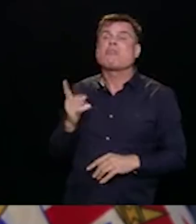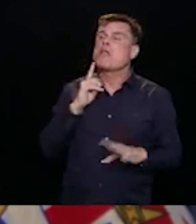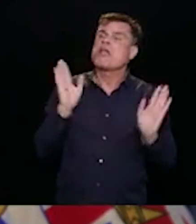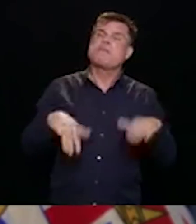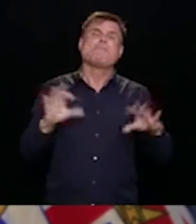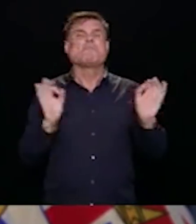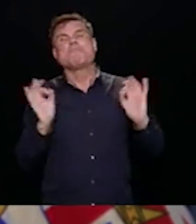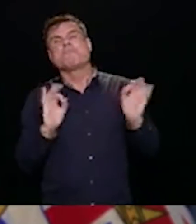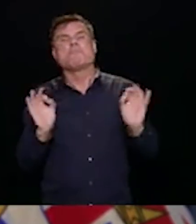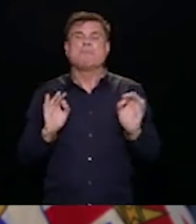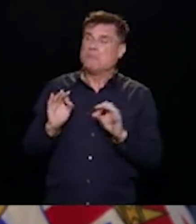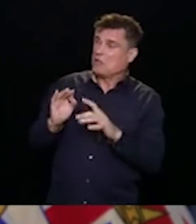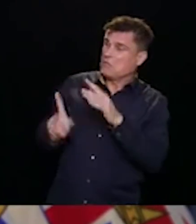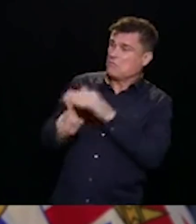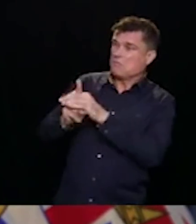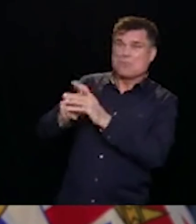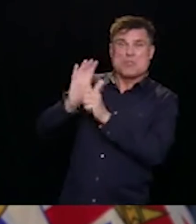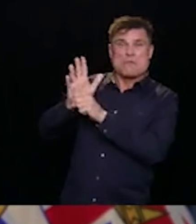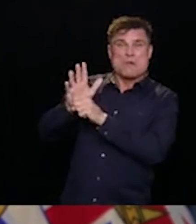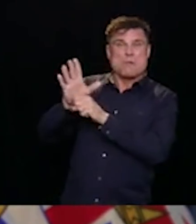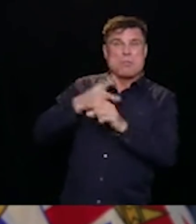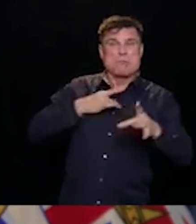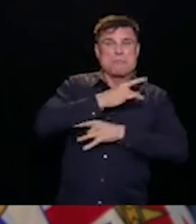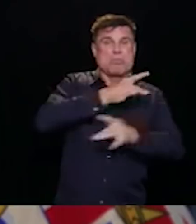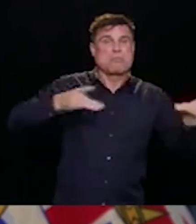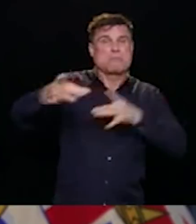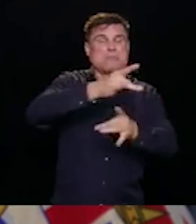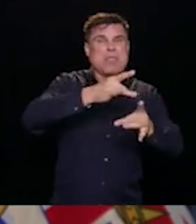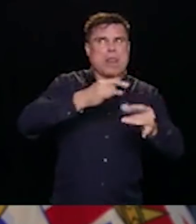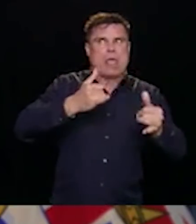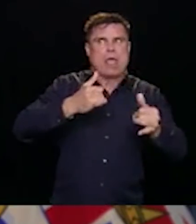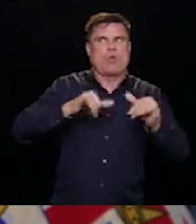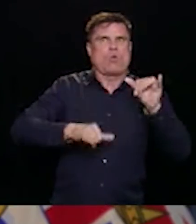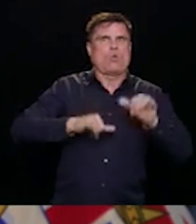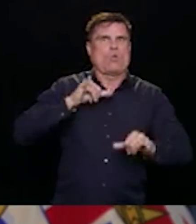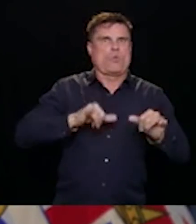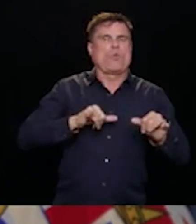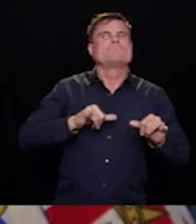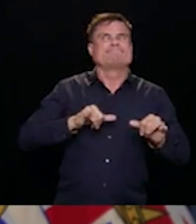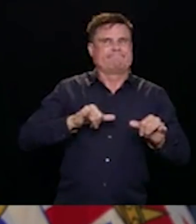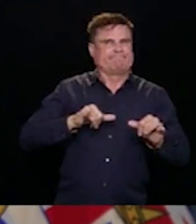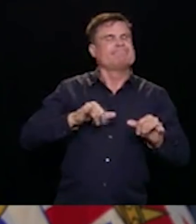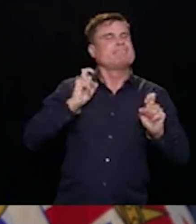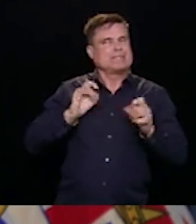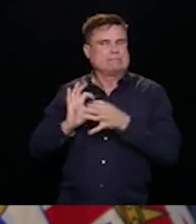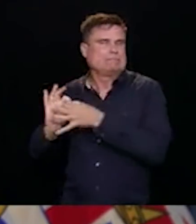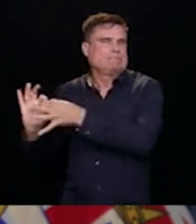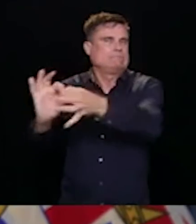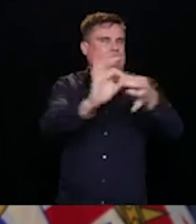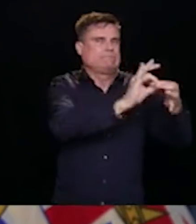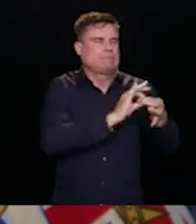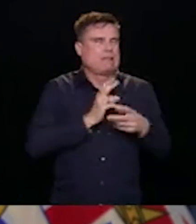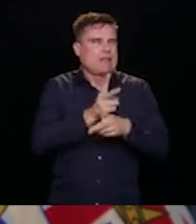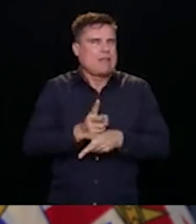and find that balance, we must continue to stand by and support each other in the weeks and months ahead. So let's do our part